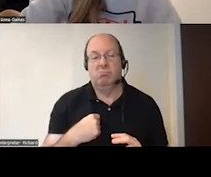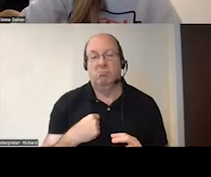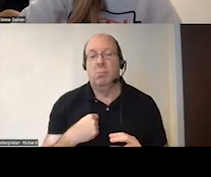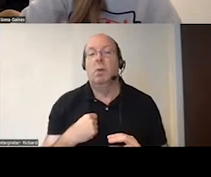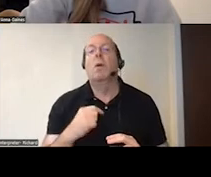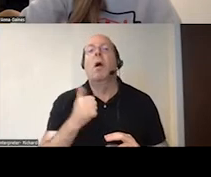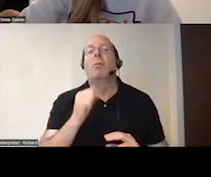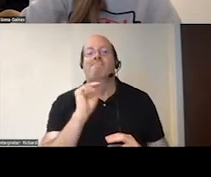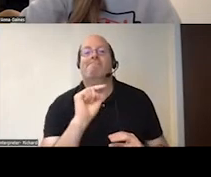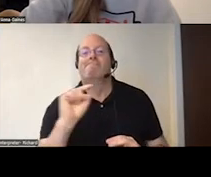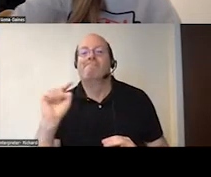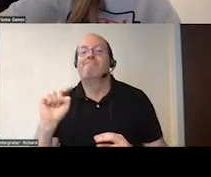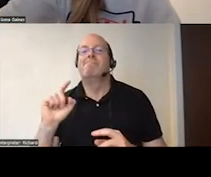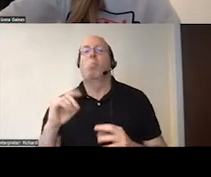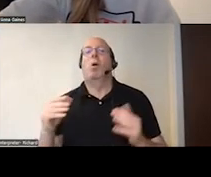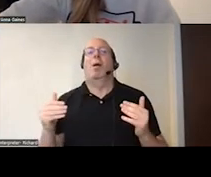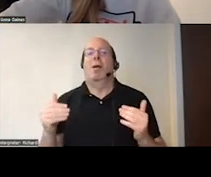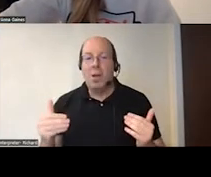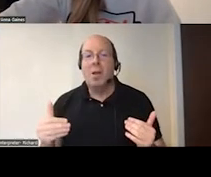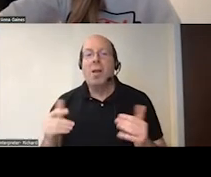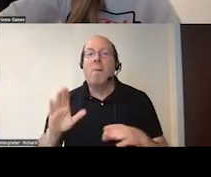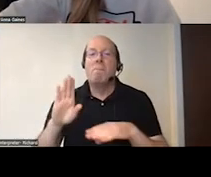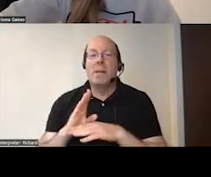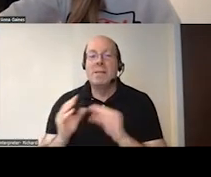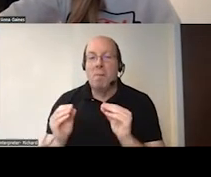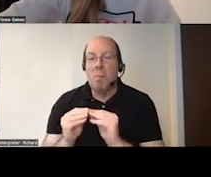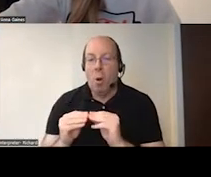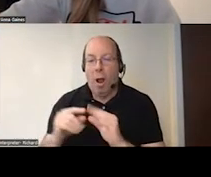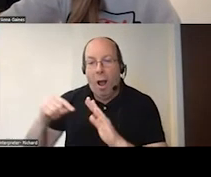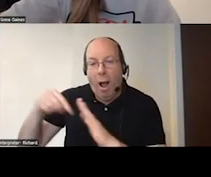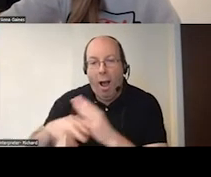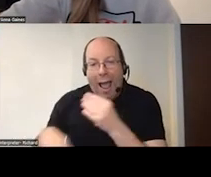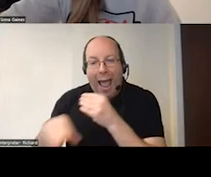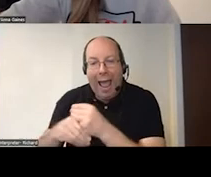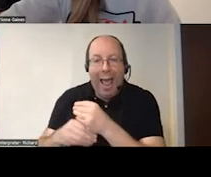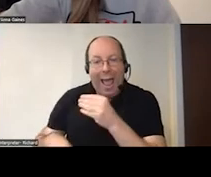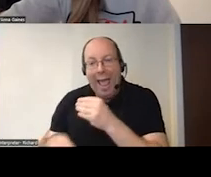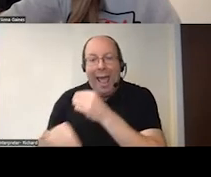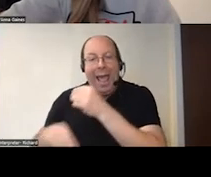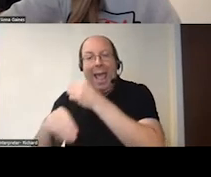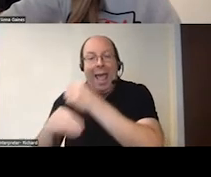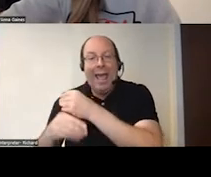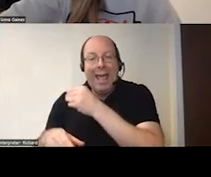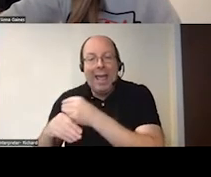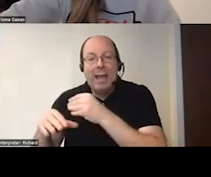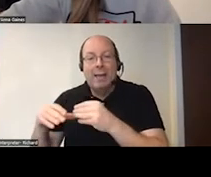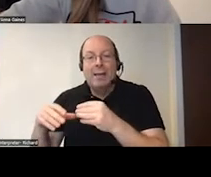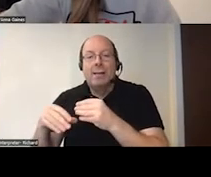for sure made the wrong choice about ramping up a part of the business, which, you know, not to be